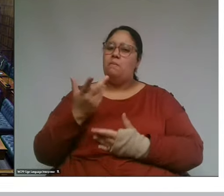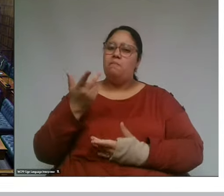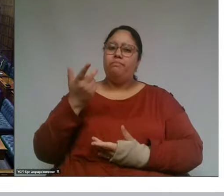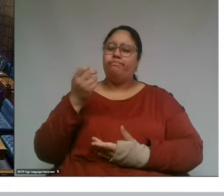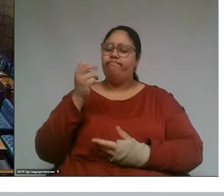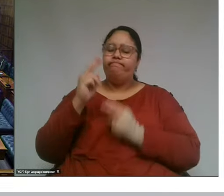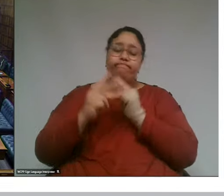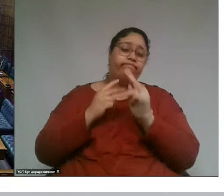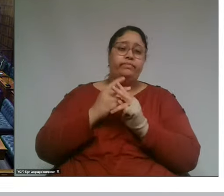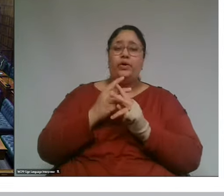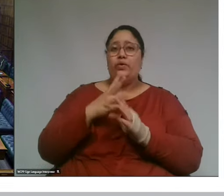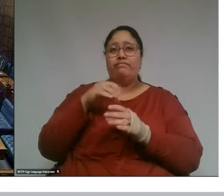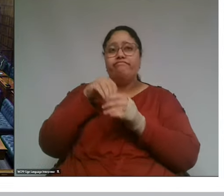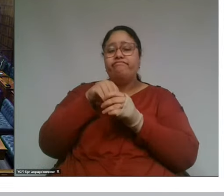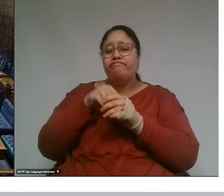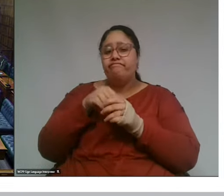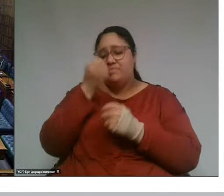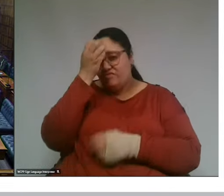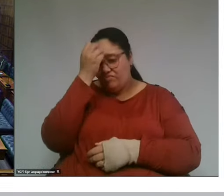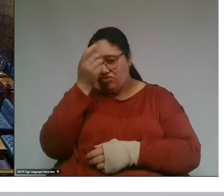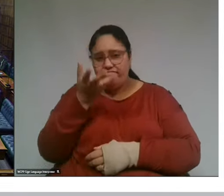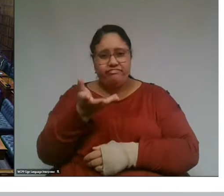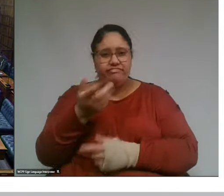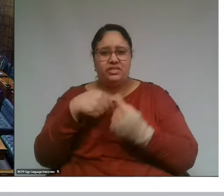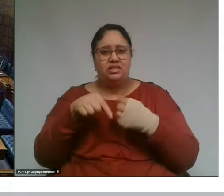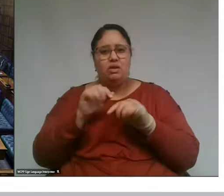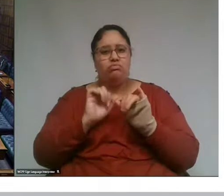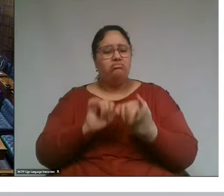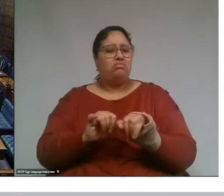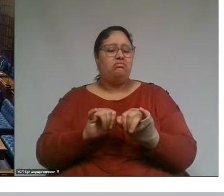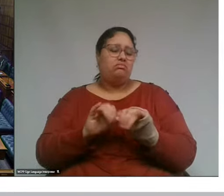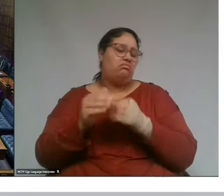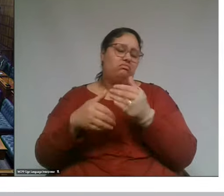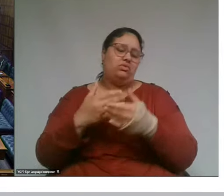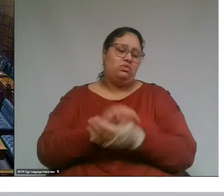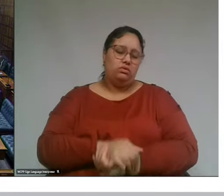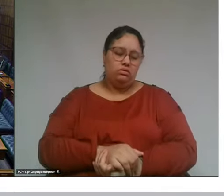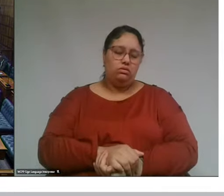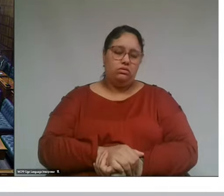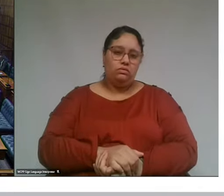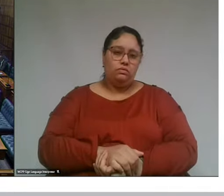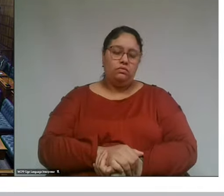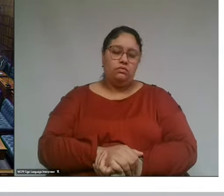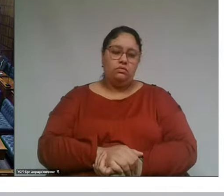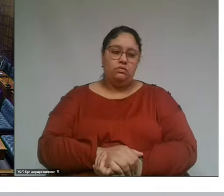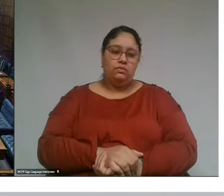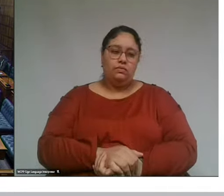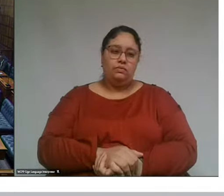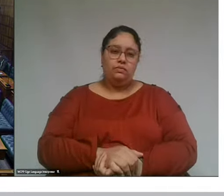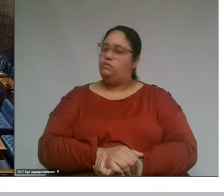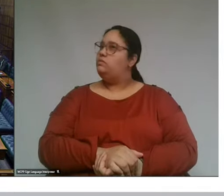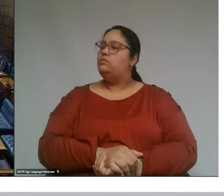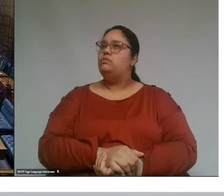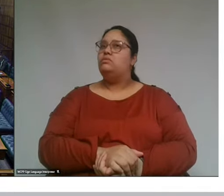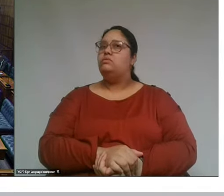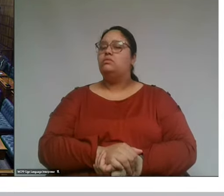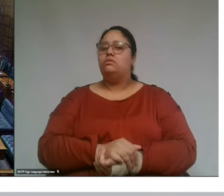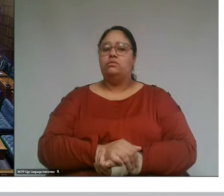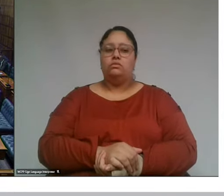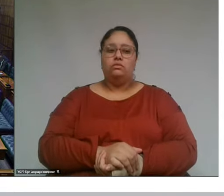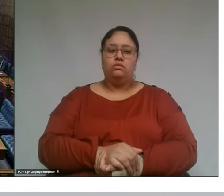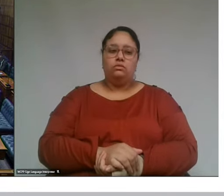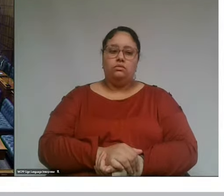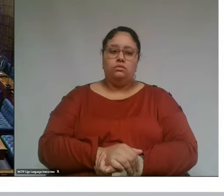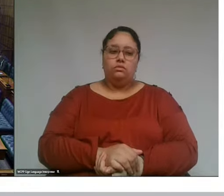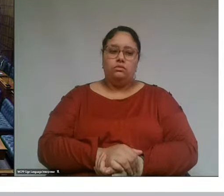some type of insight around around around that but also so on uh page